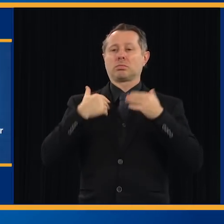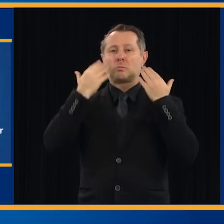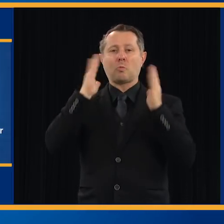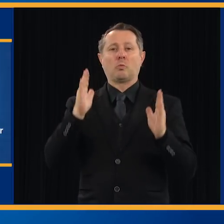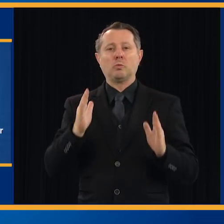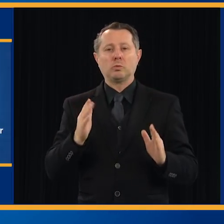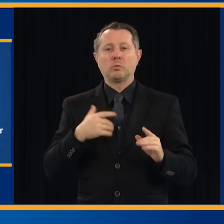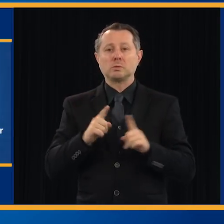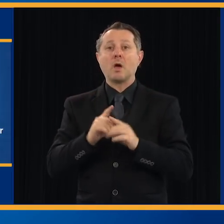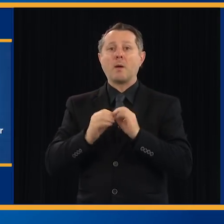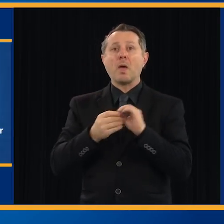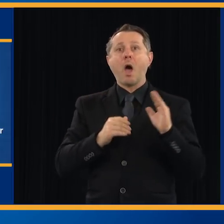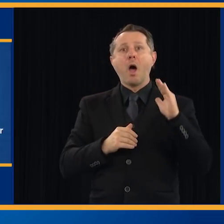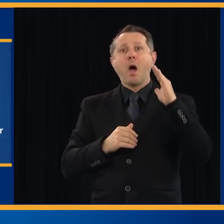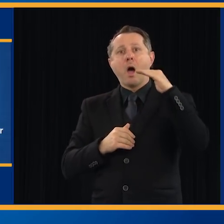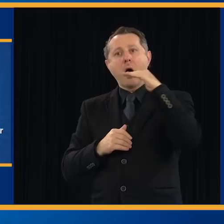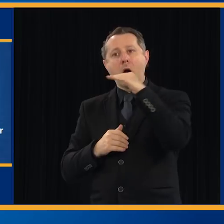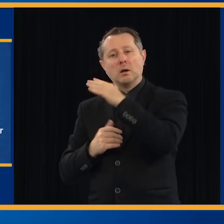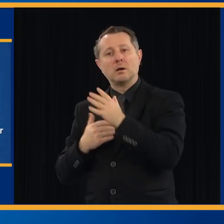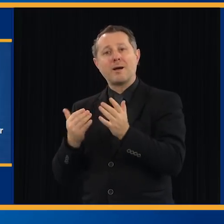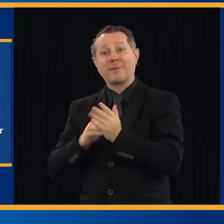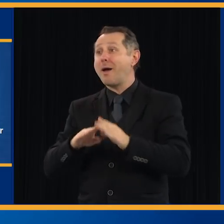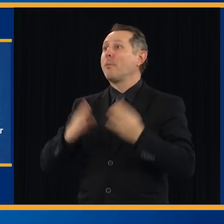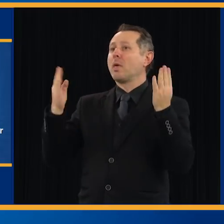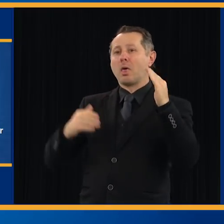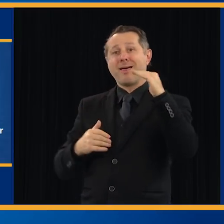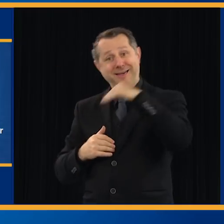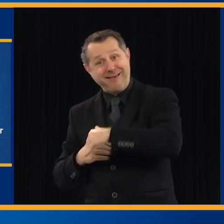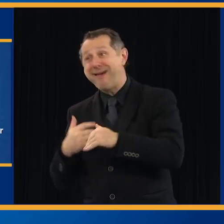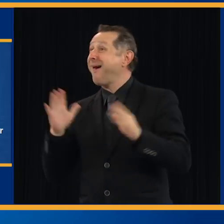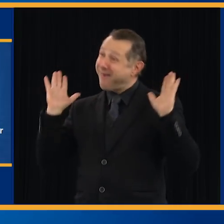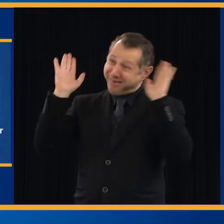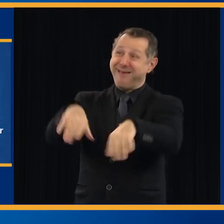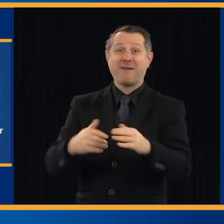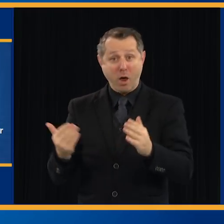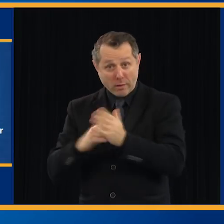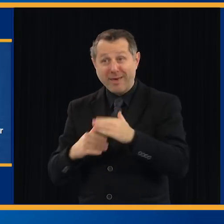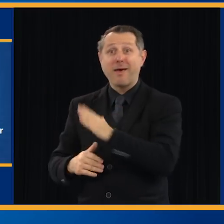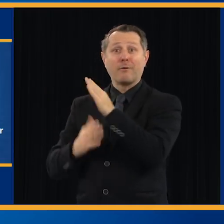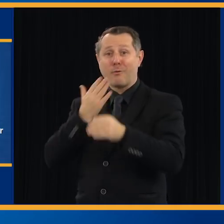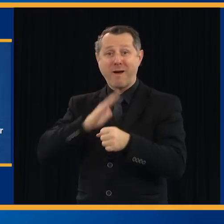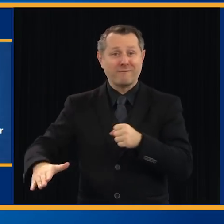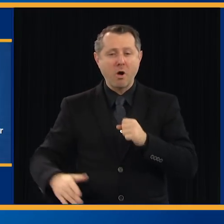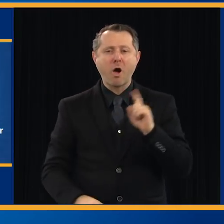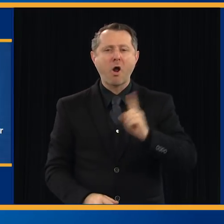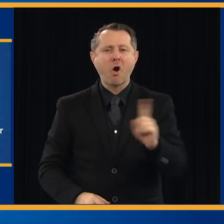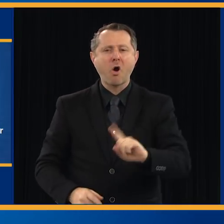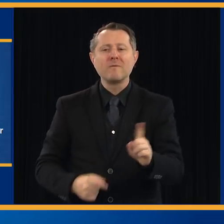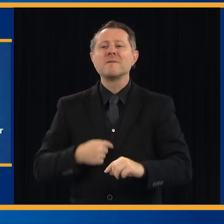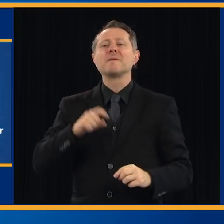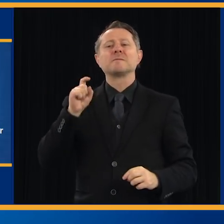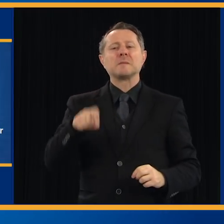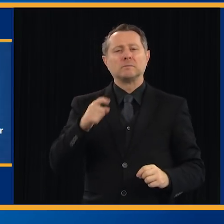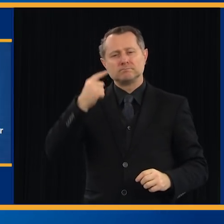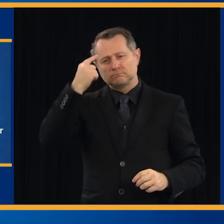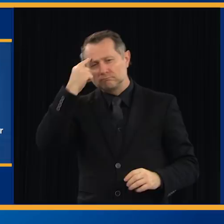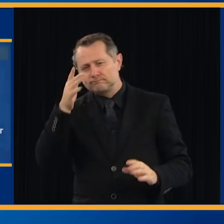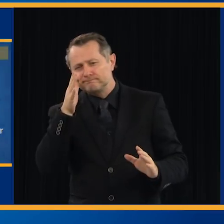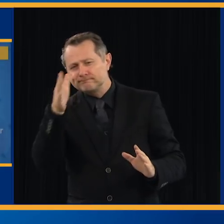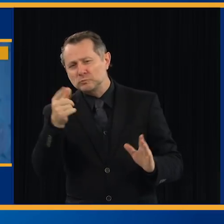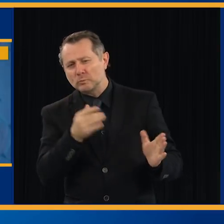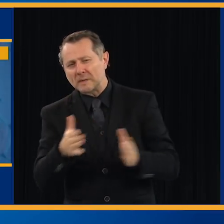and then just say we're reopening. No. We have to open for a better future than we have ever